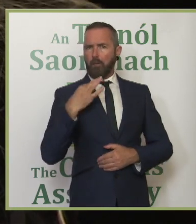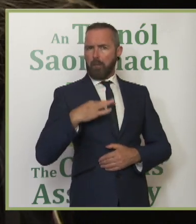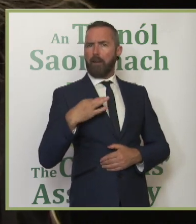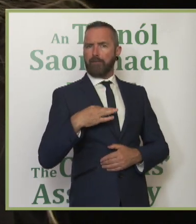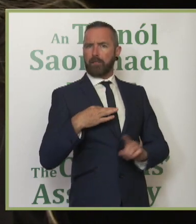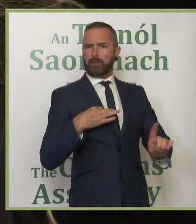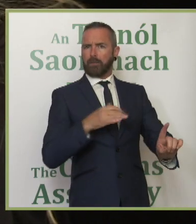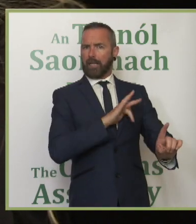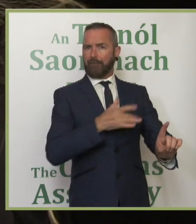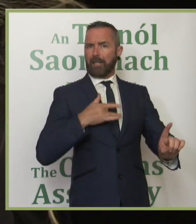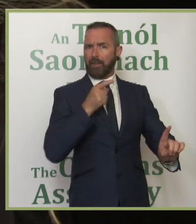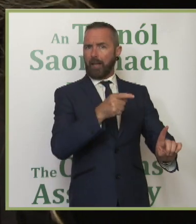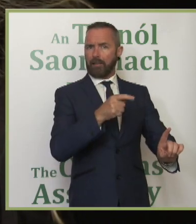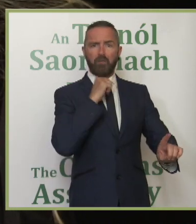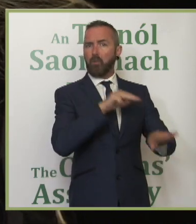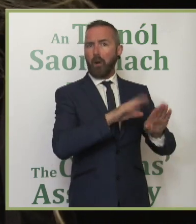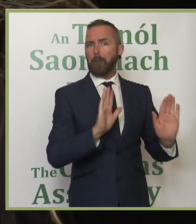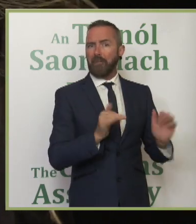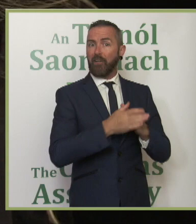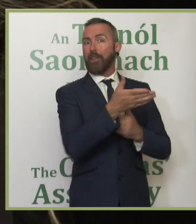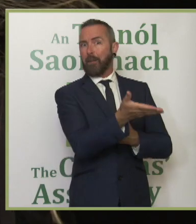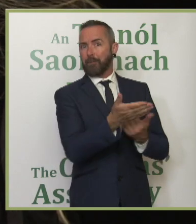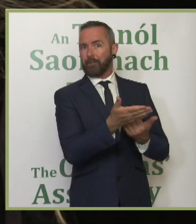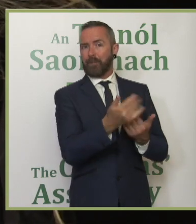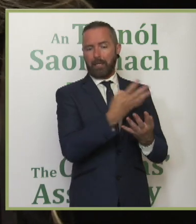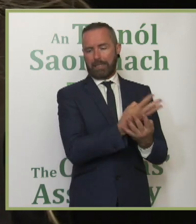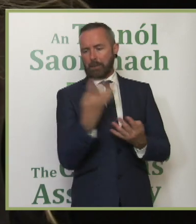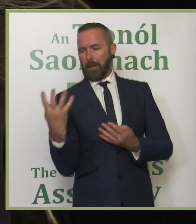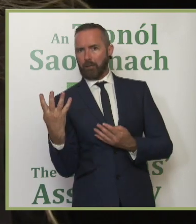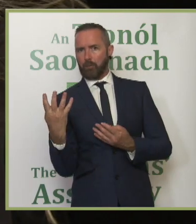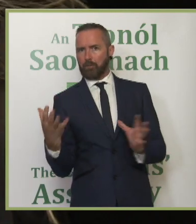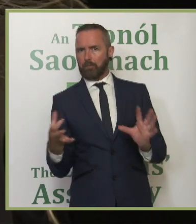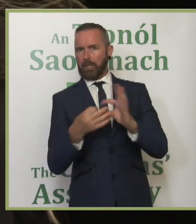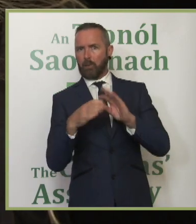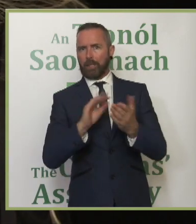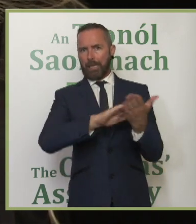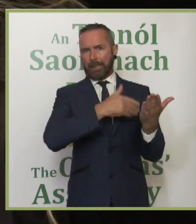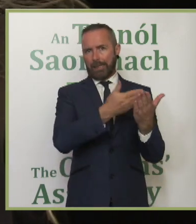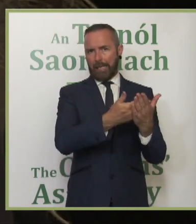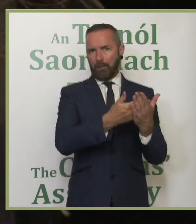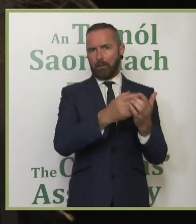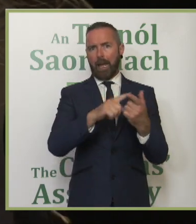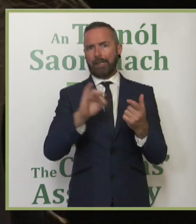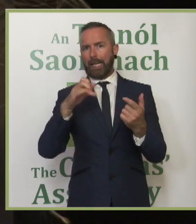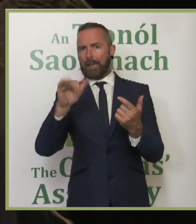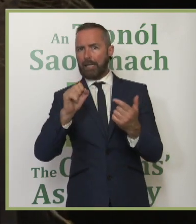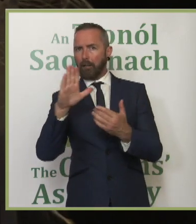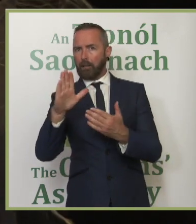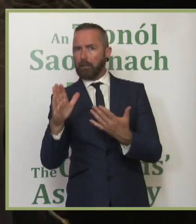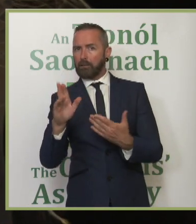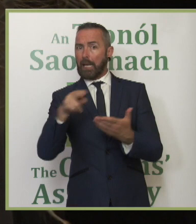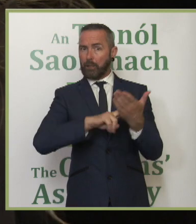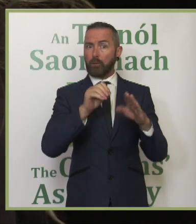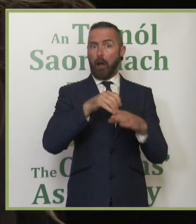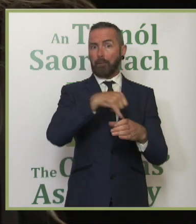beneficial or non-problematic. The spectrum applies to legal drugs and illegal drugs. So in other words, I can use drugs that are